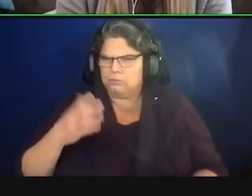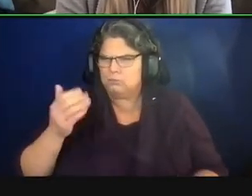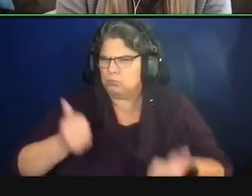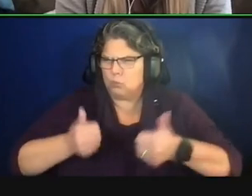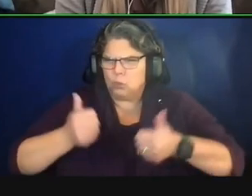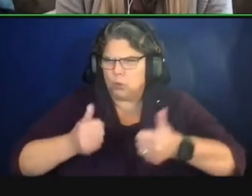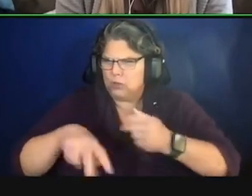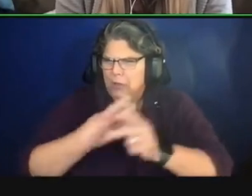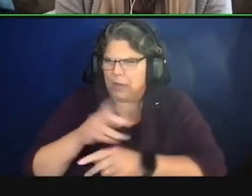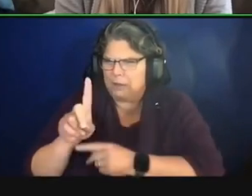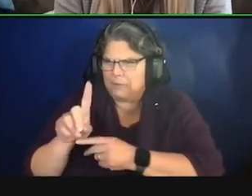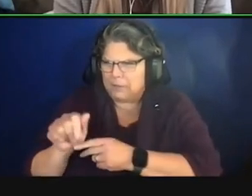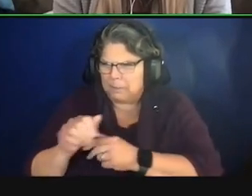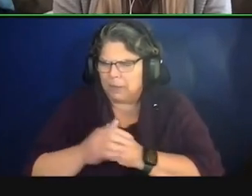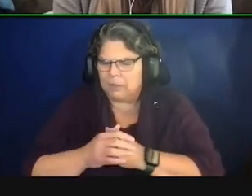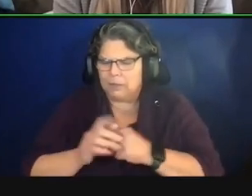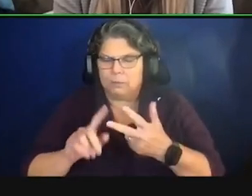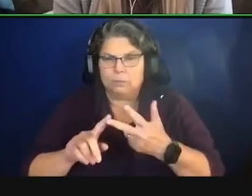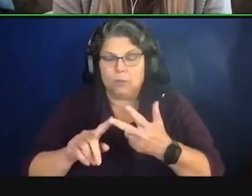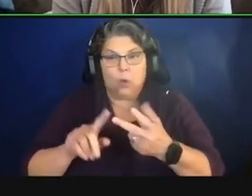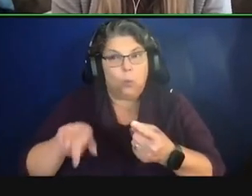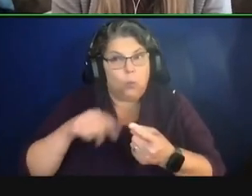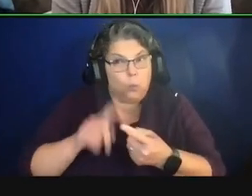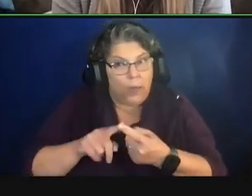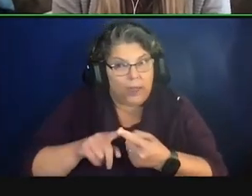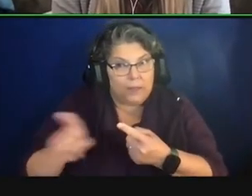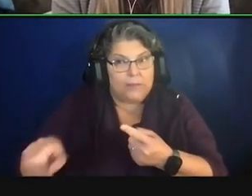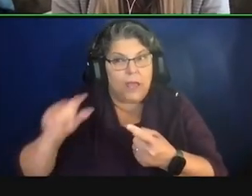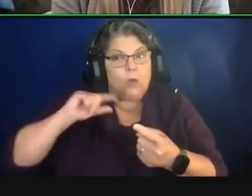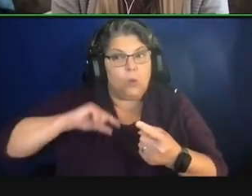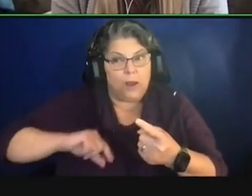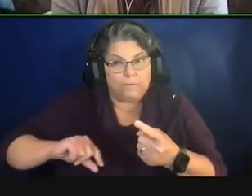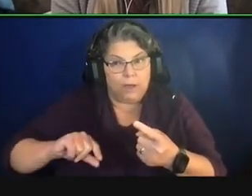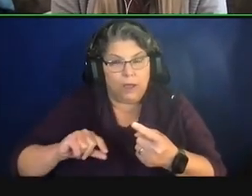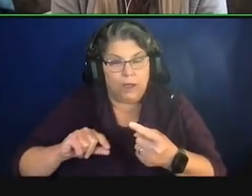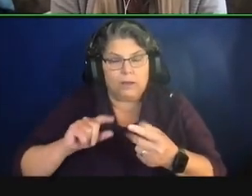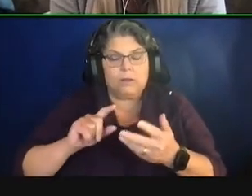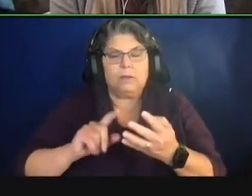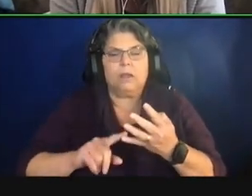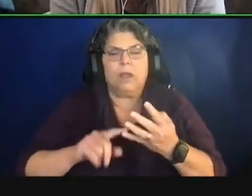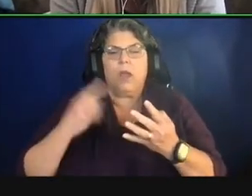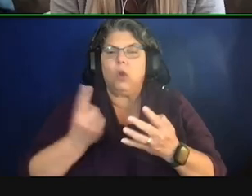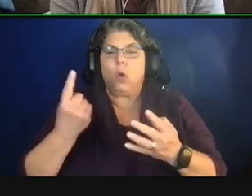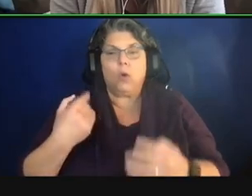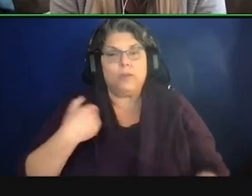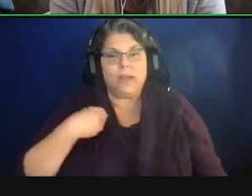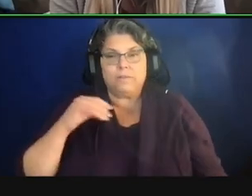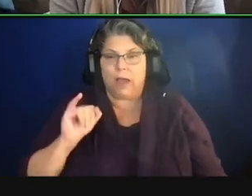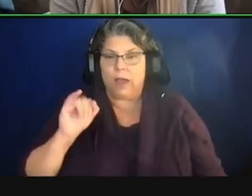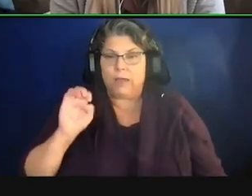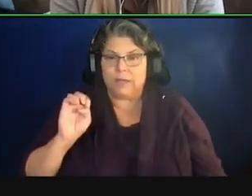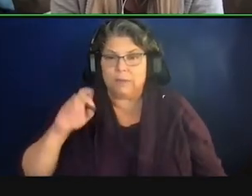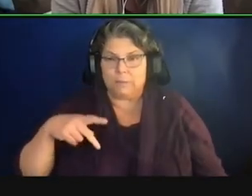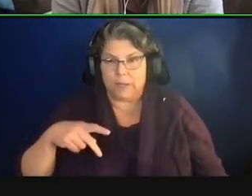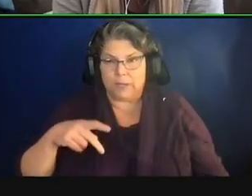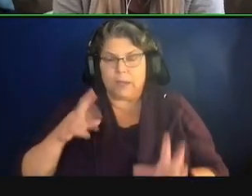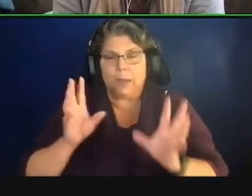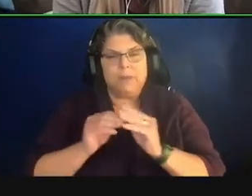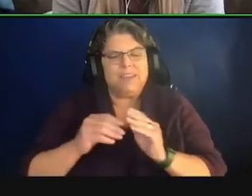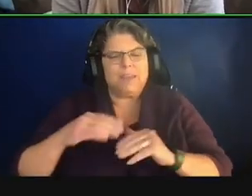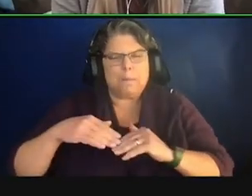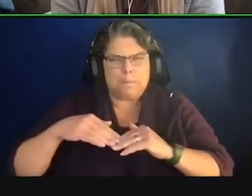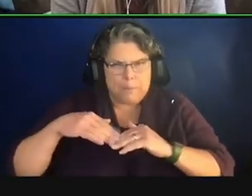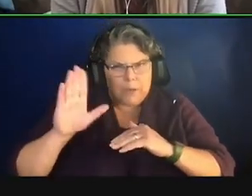category, when they qualified. And we always have IEP meetings at least once a